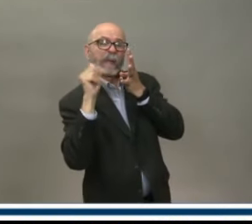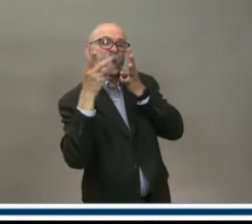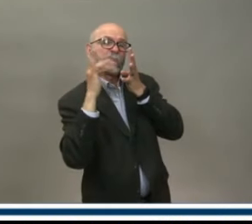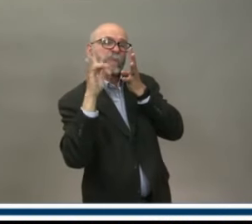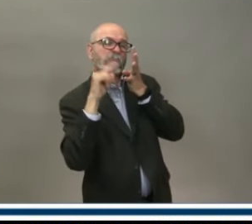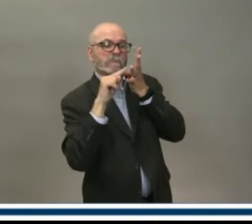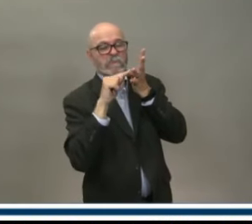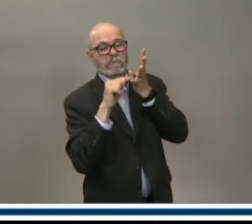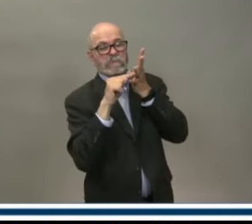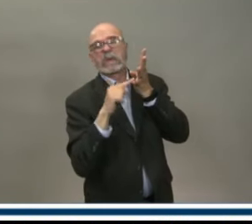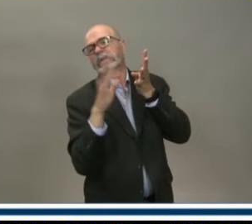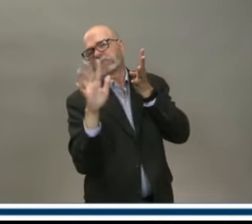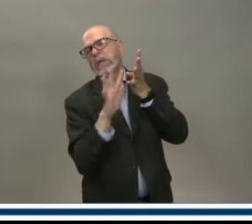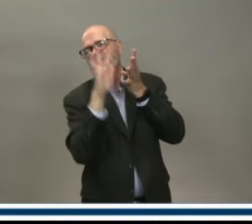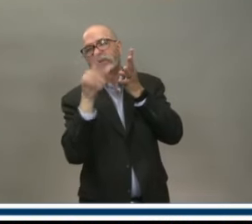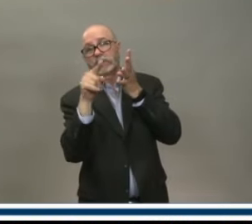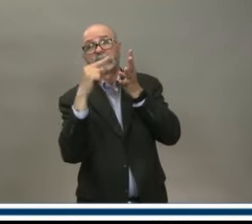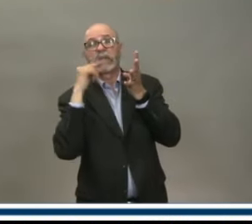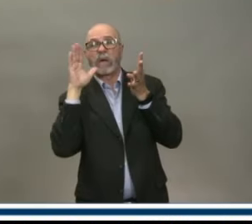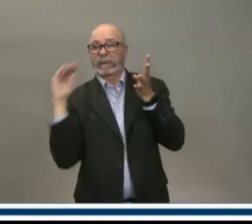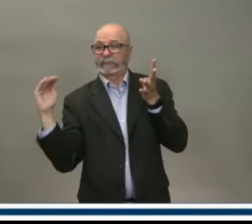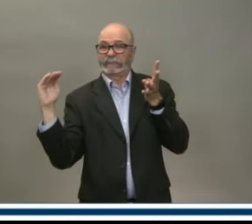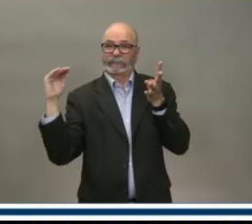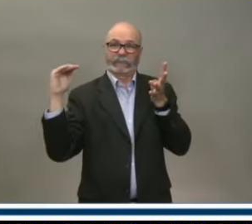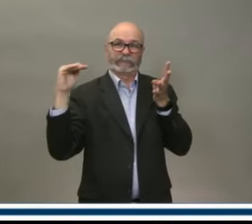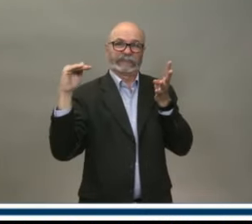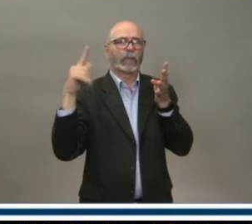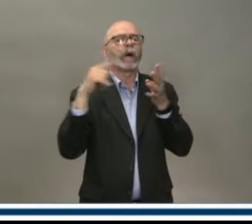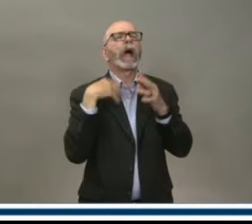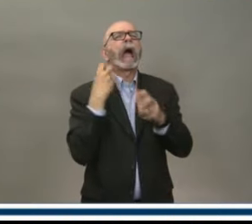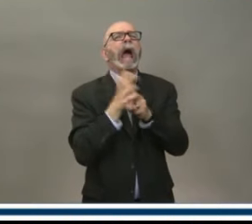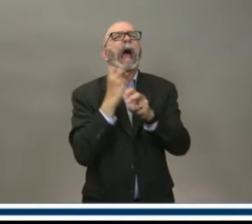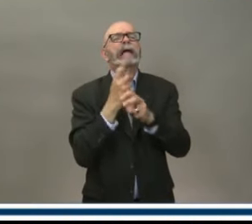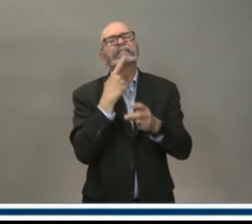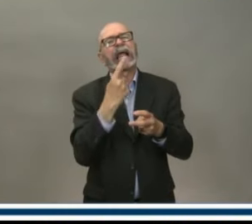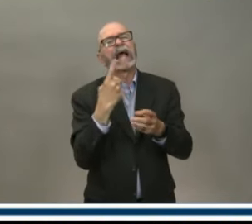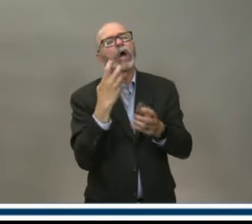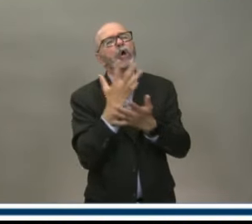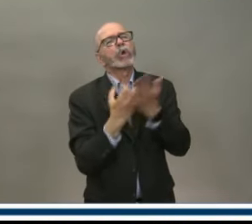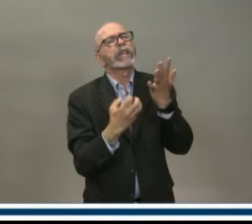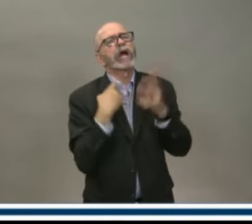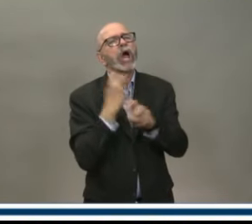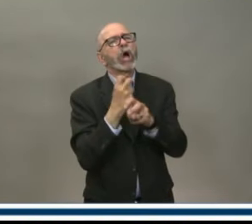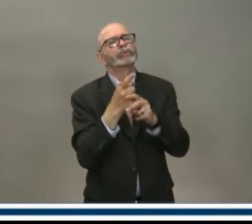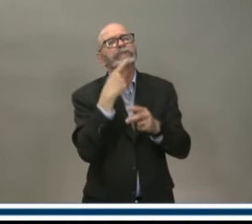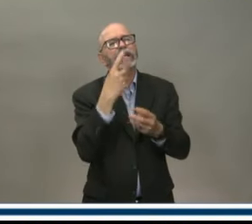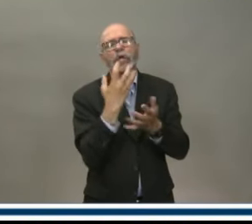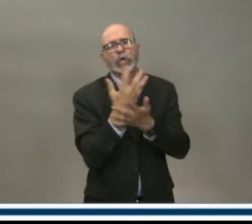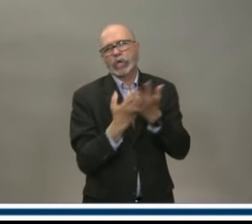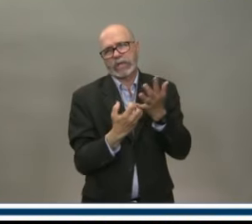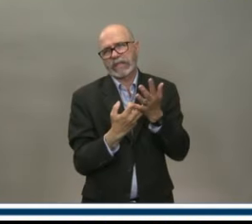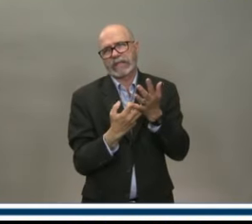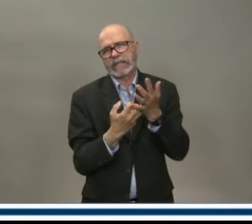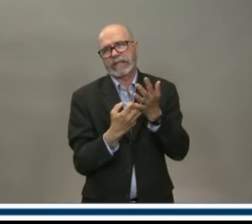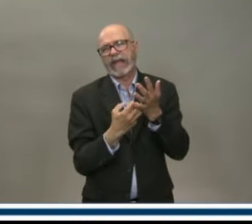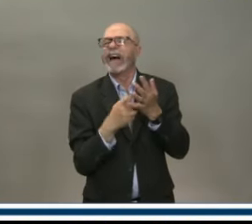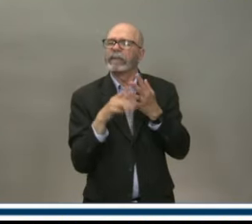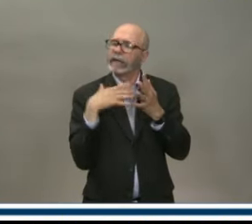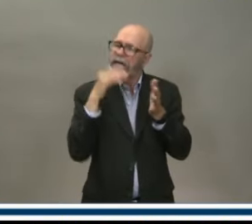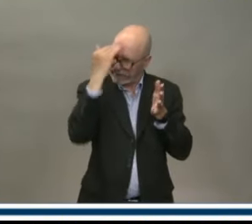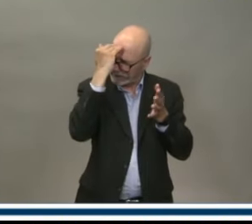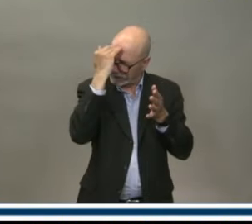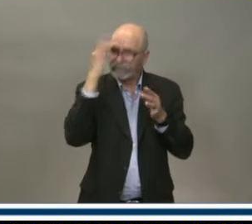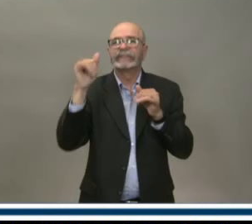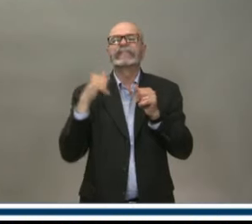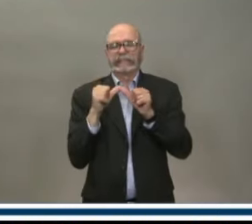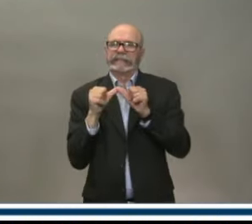very early on in the pandemic. I realize this is an evolving situation, but can you clarify when the worst of